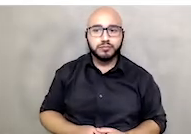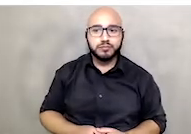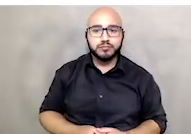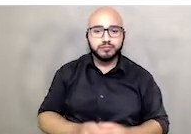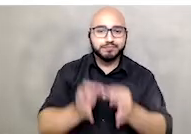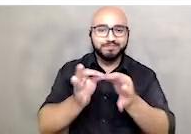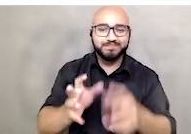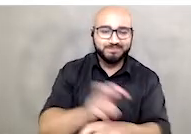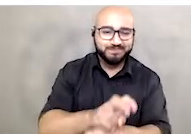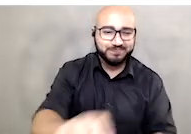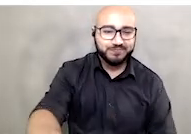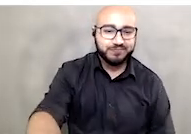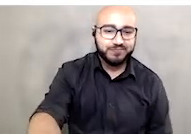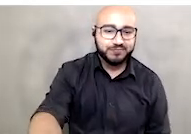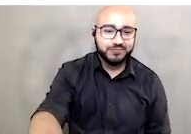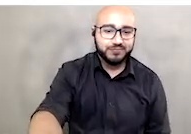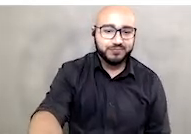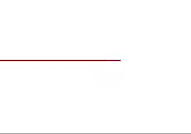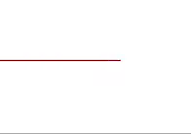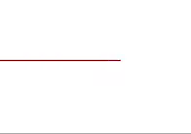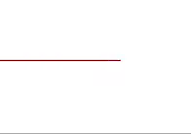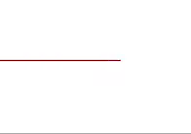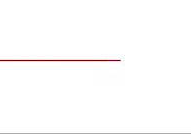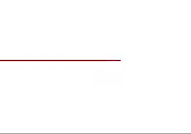Again, I want to illustrate the most important